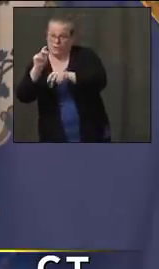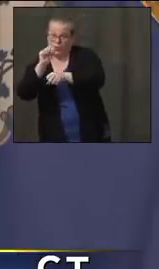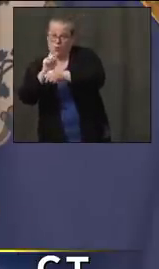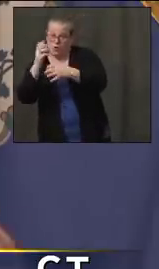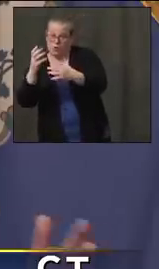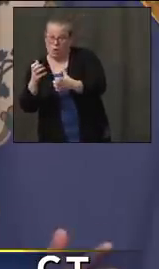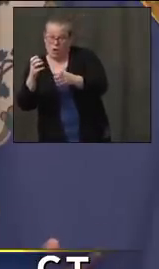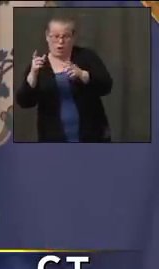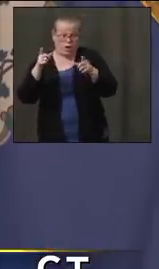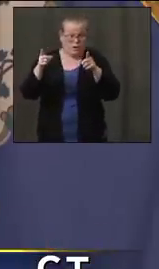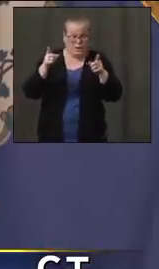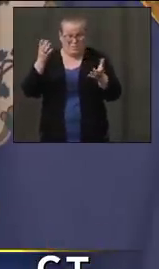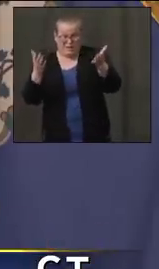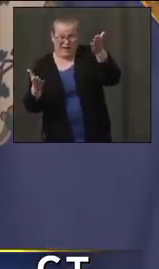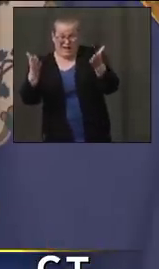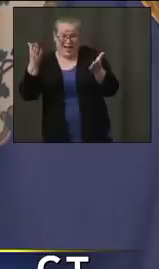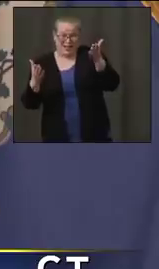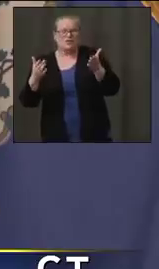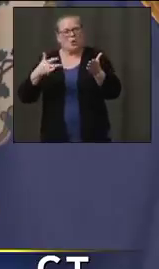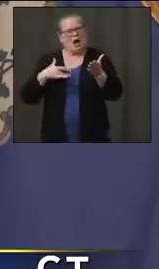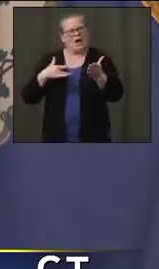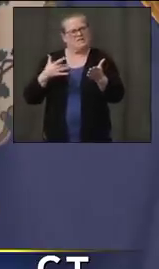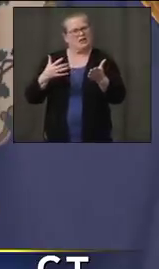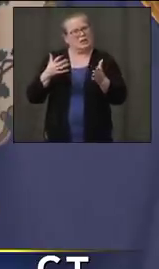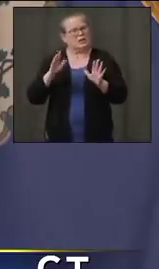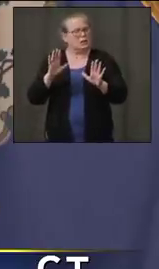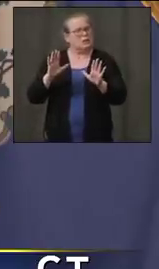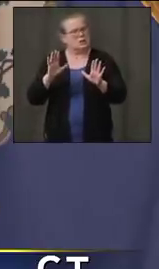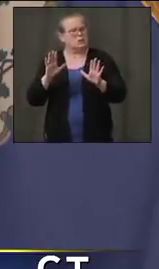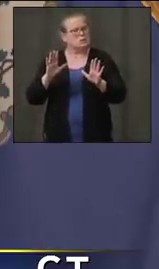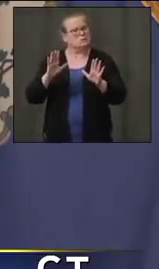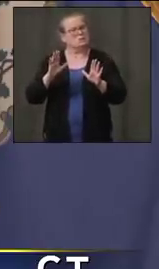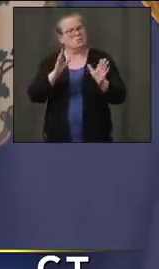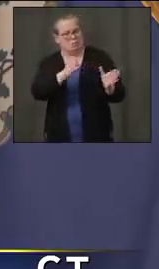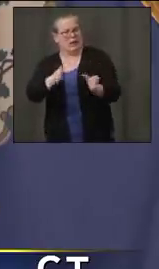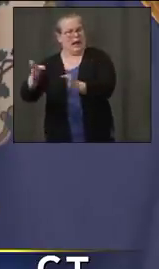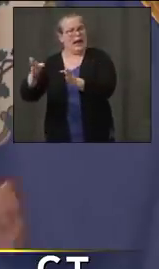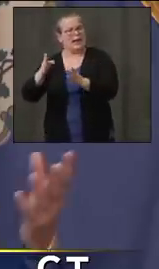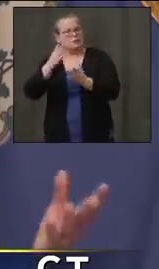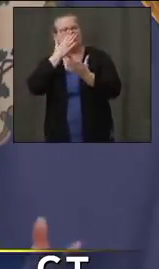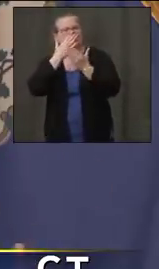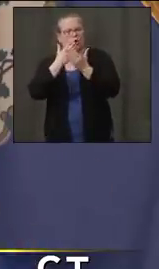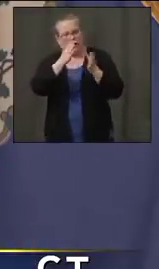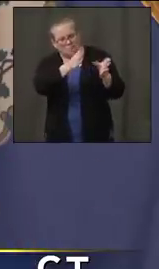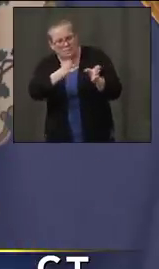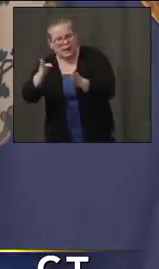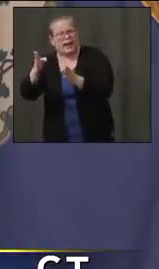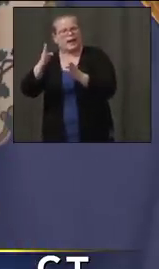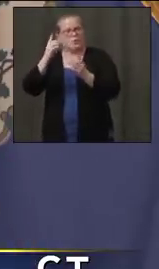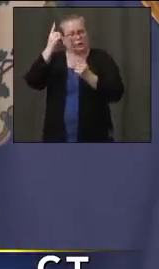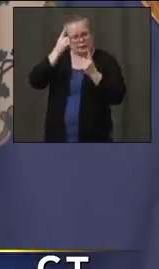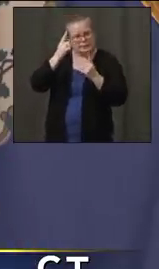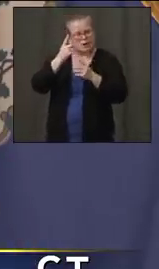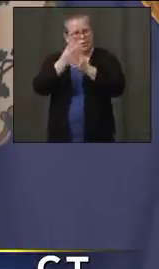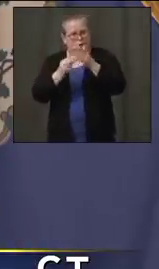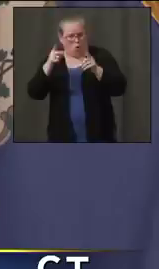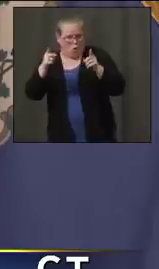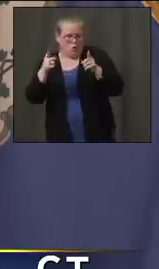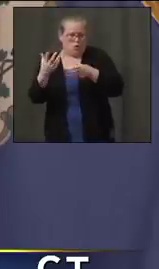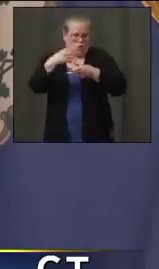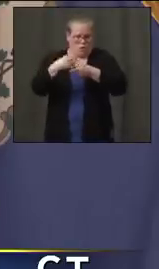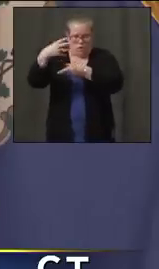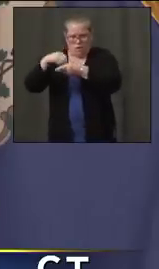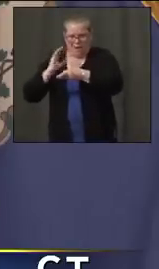with this COVID it's going to be in the next week or 2 weeks. We're detecting all the time the possibility of flare-ups. I